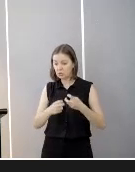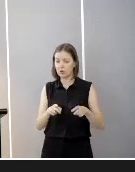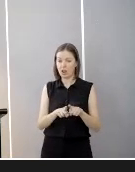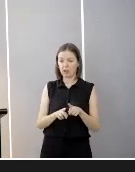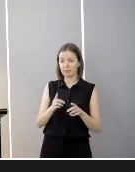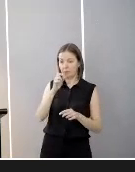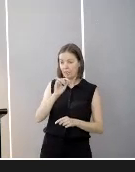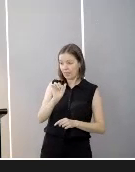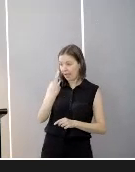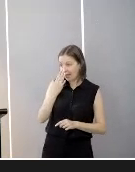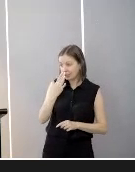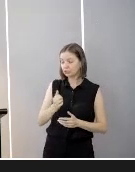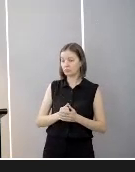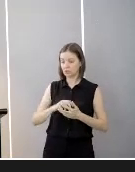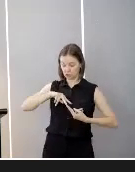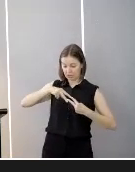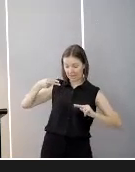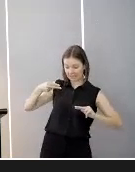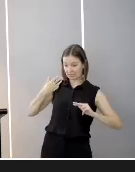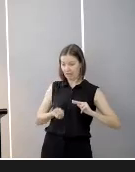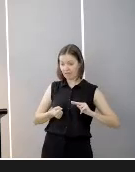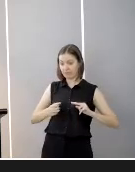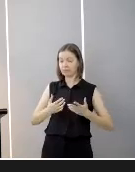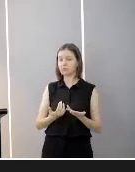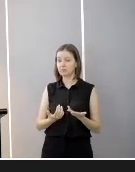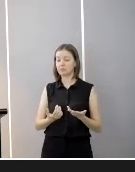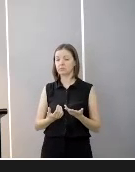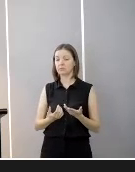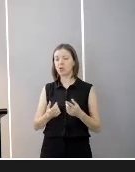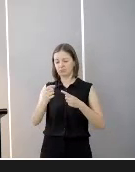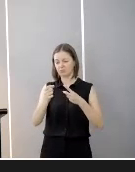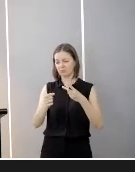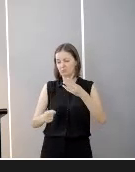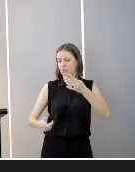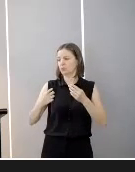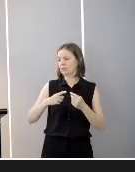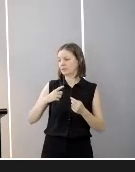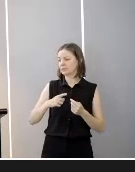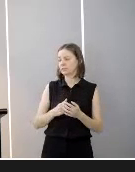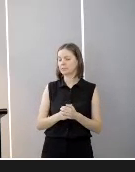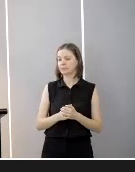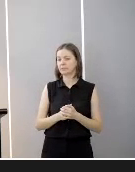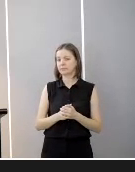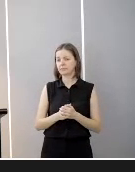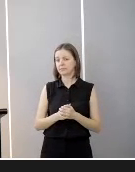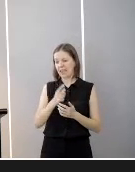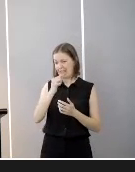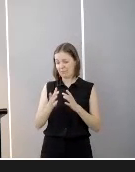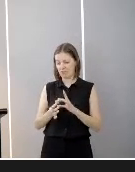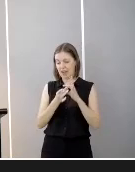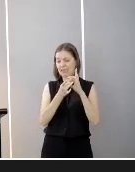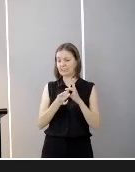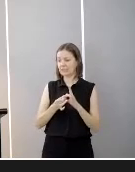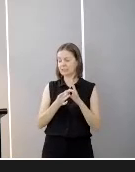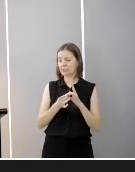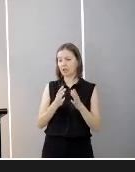someone's genetics. And it's important to say that these different factors all interrelate. So it's never